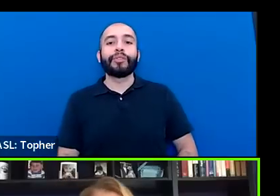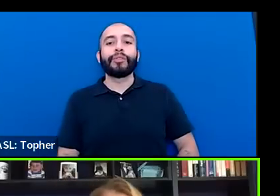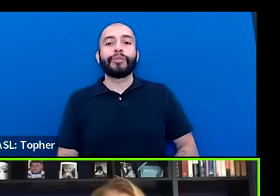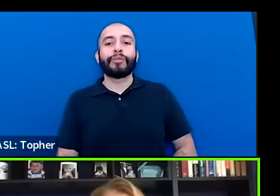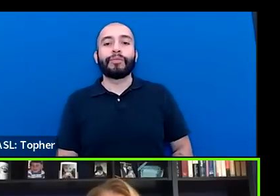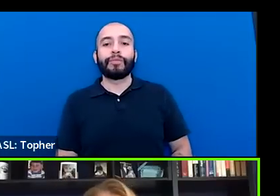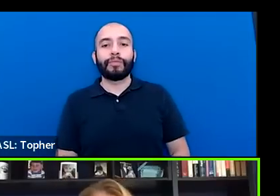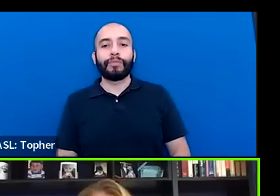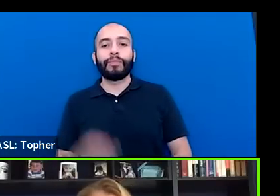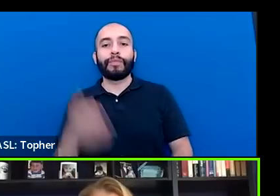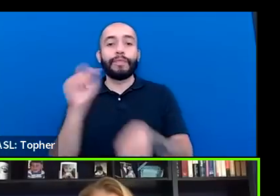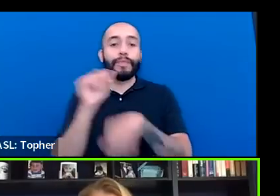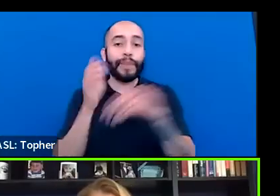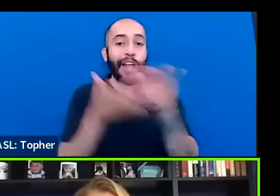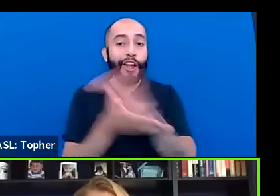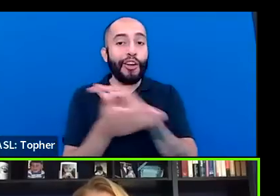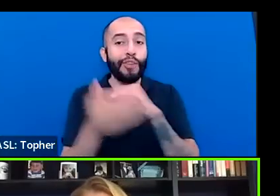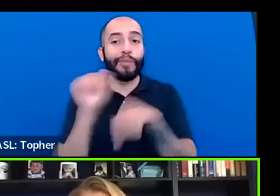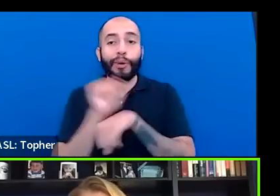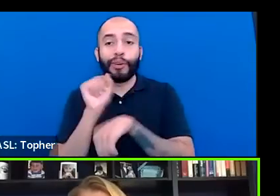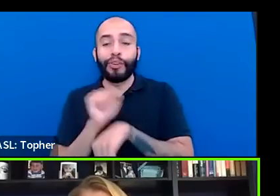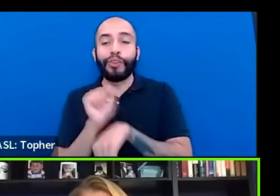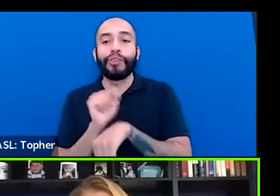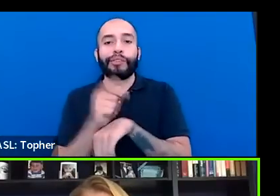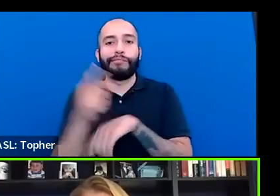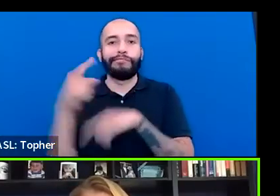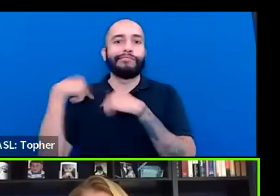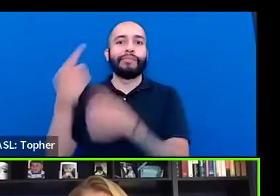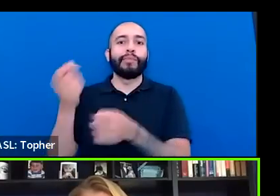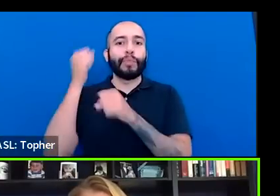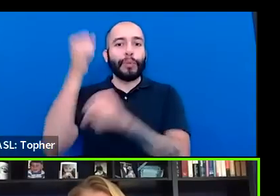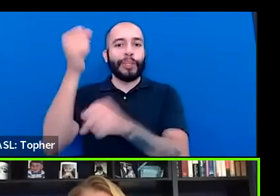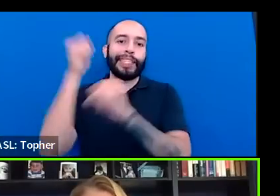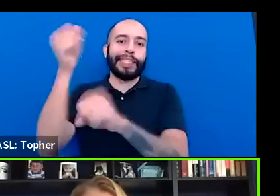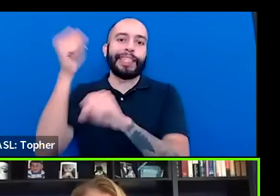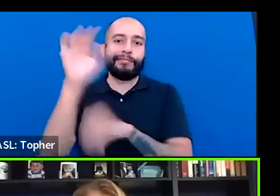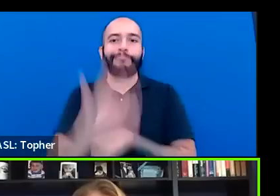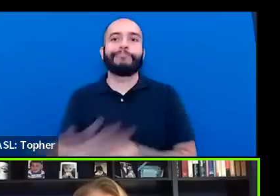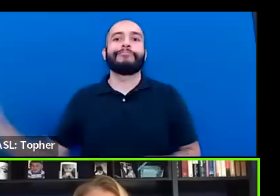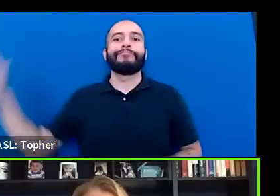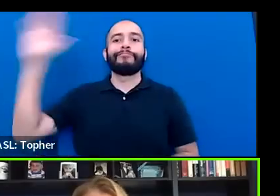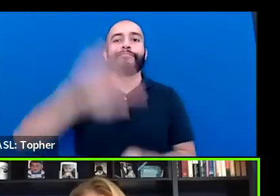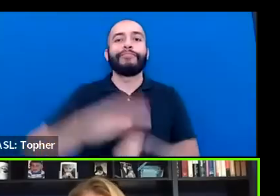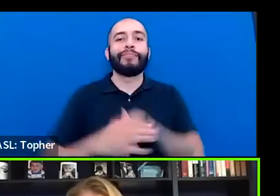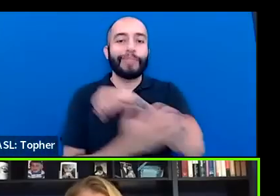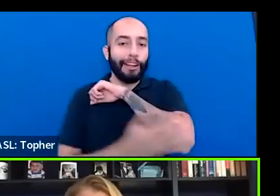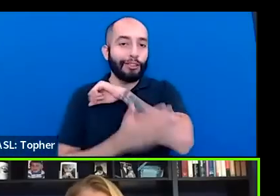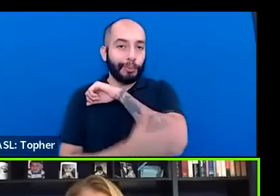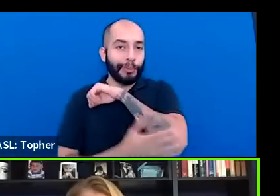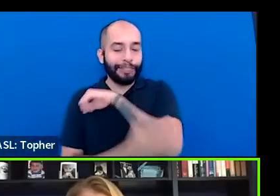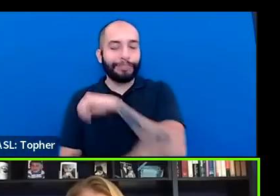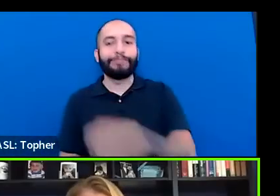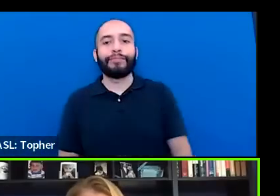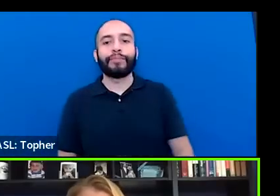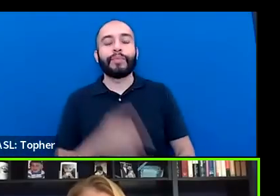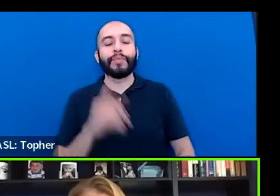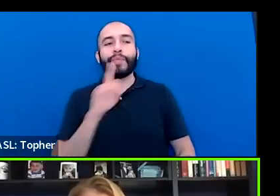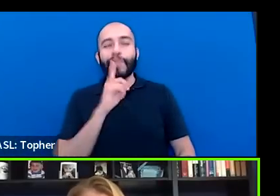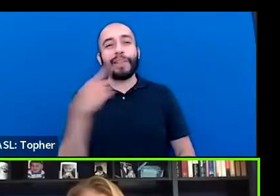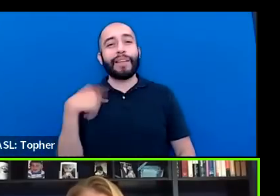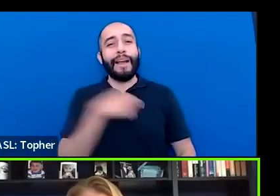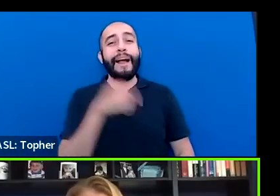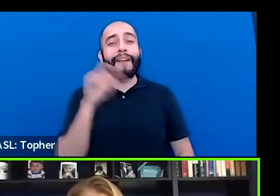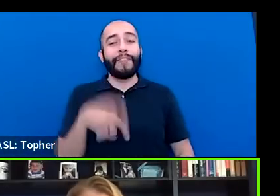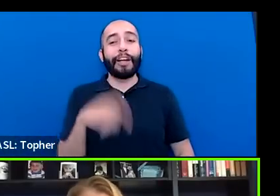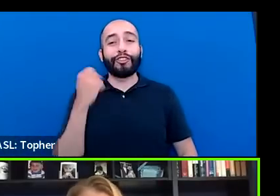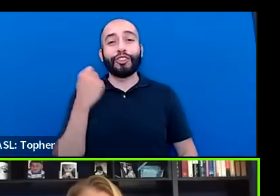Right. And so what we have to understand too is that uniting as a labor movement and taking